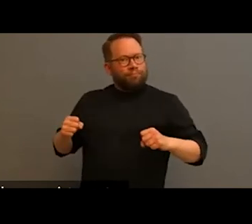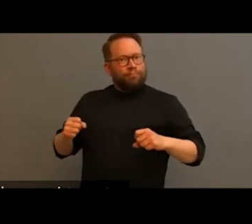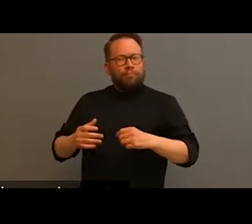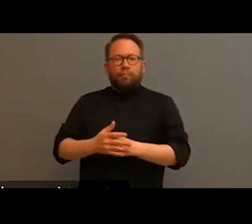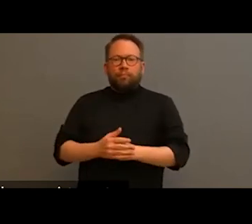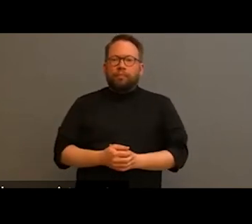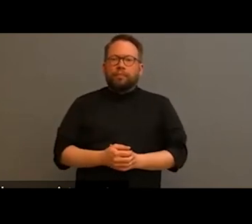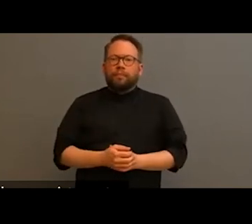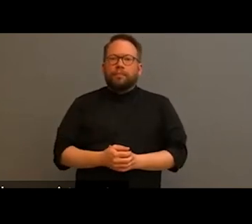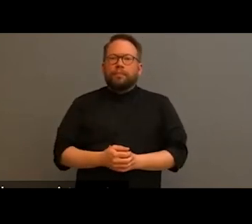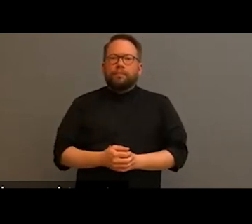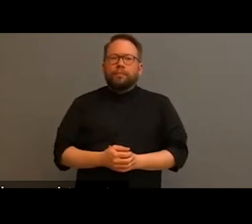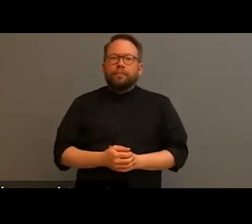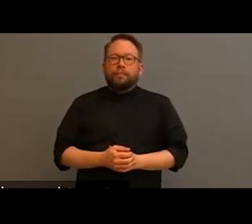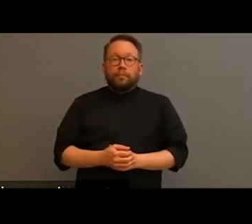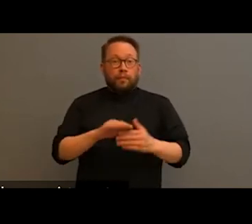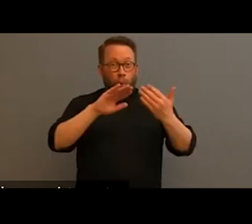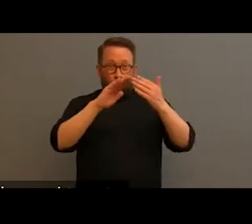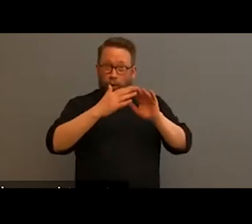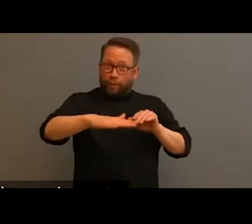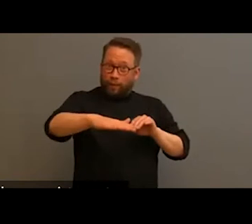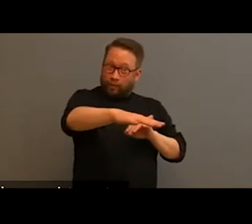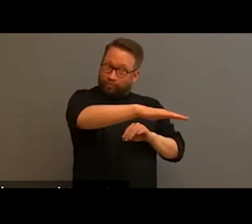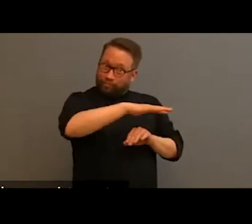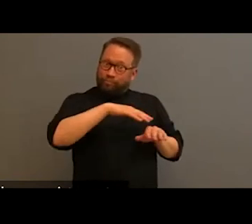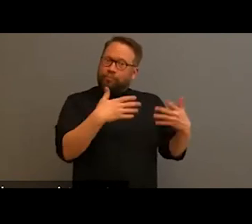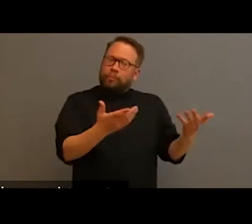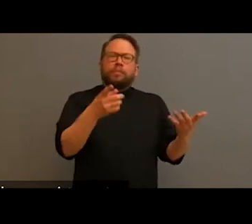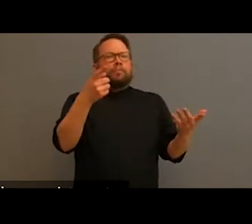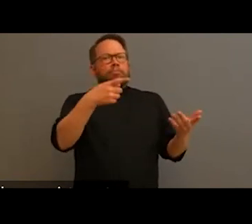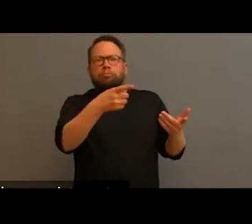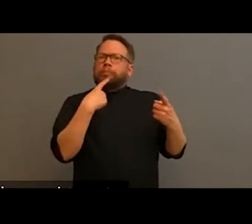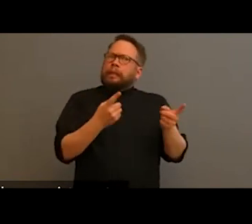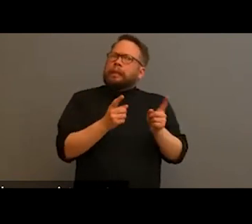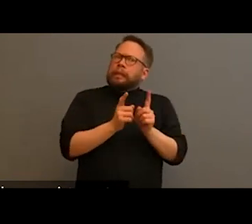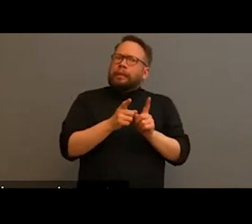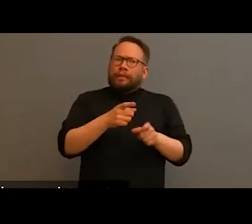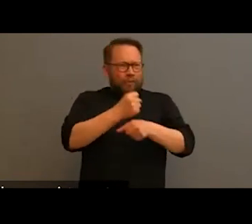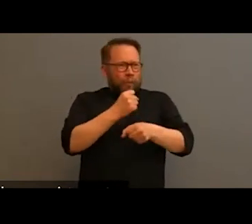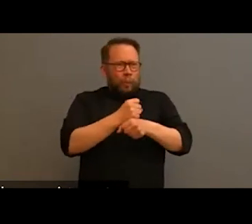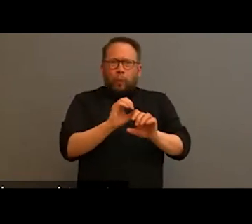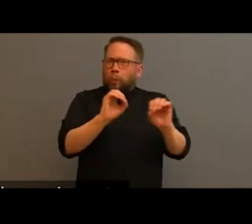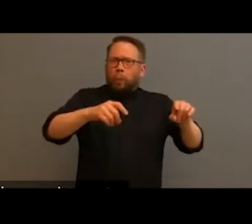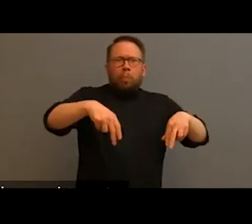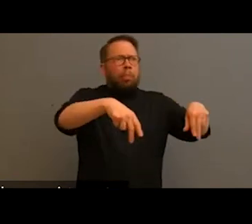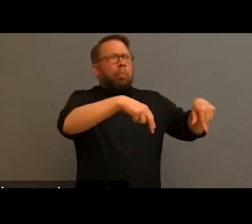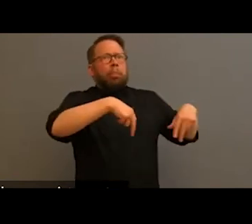As a society, we often say that unemployment is a public health issue.